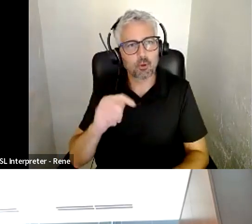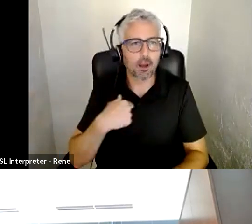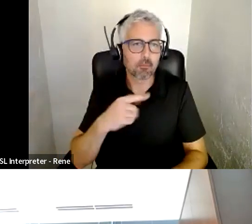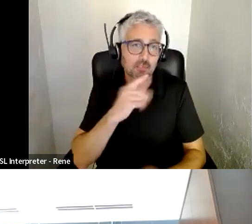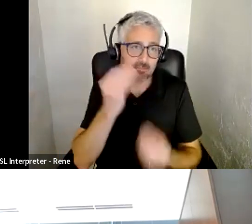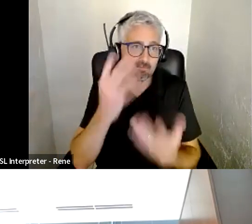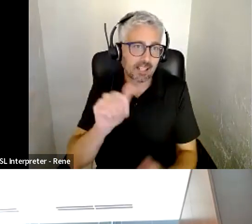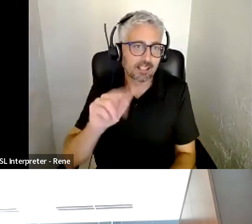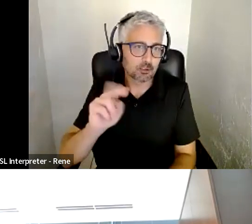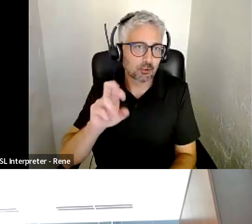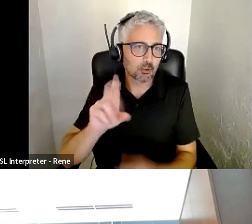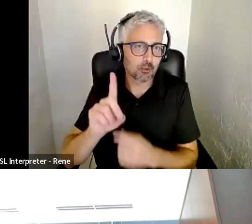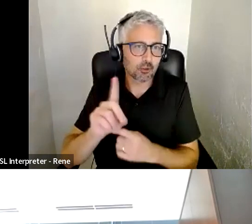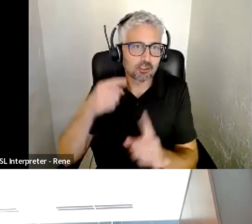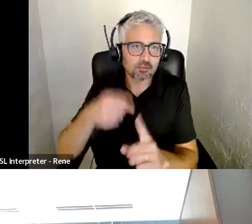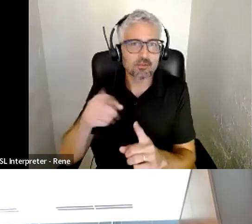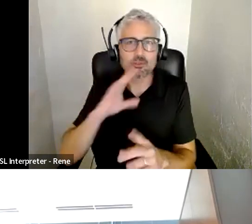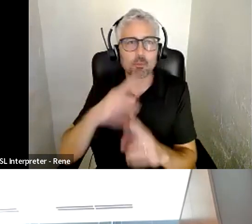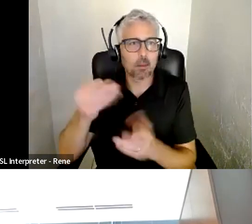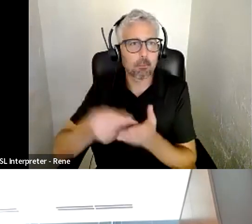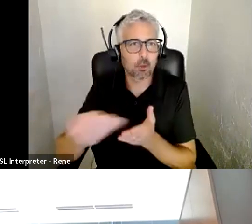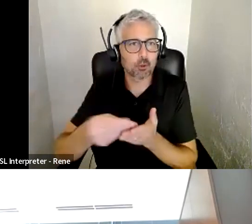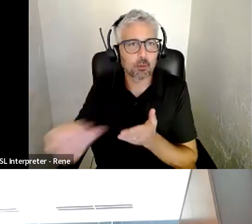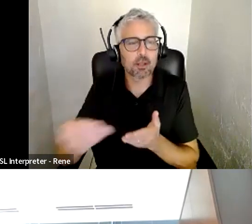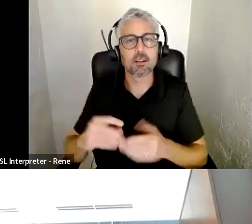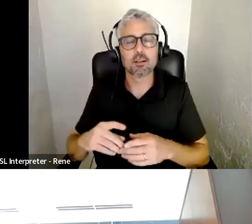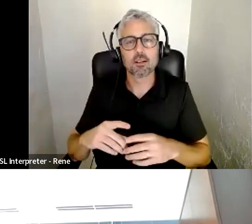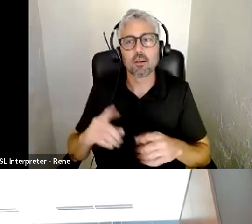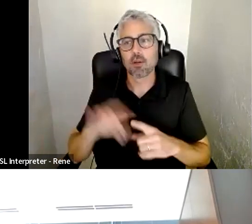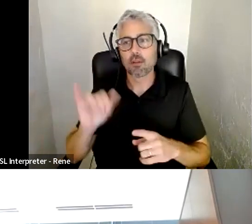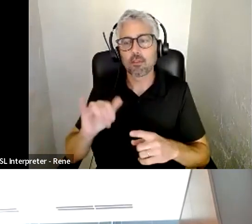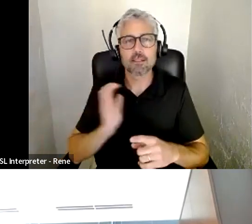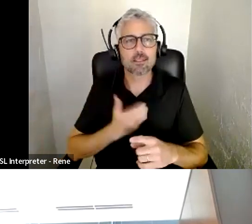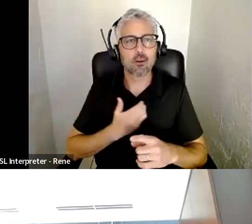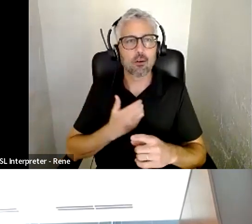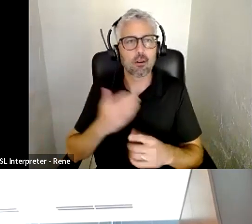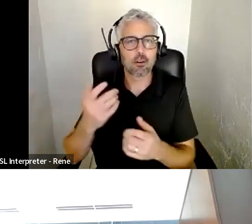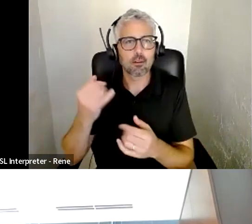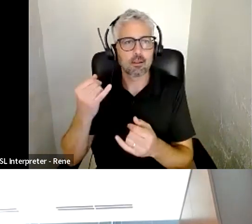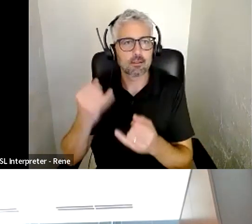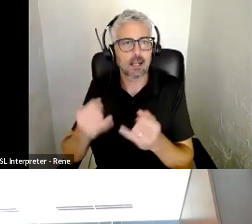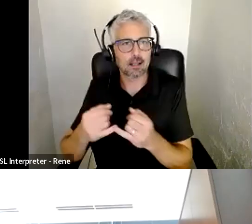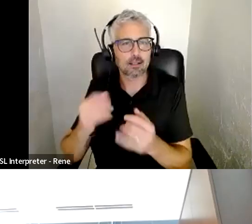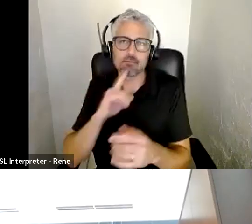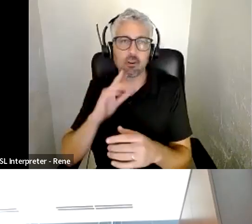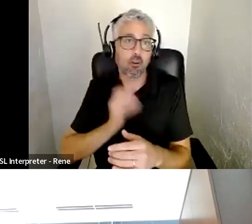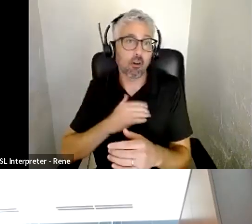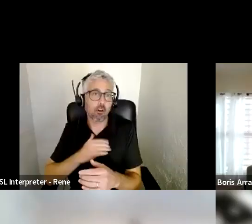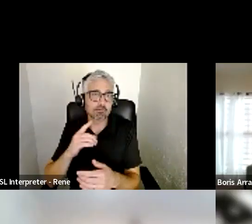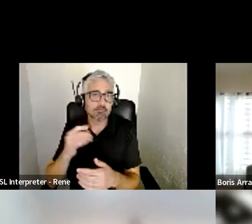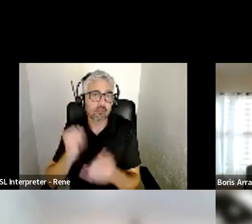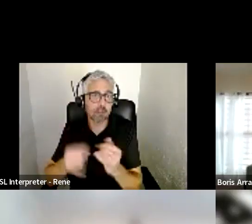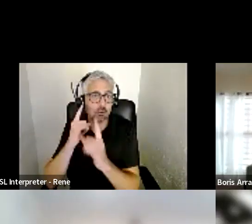on, but that is a simple way that we might seek an end goal to this PFAS prohibition.